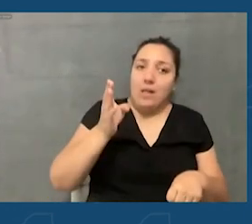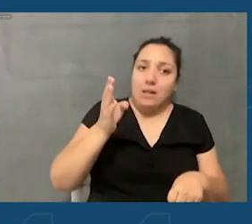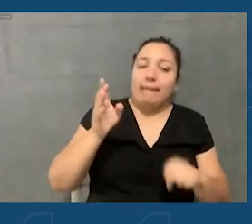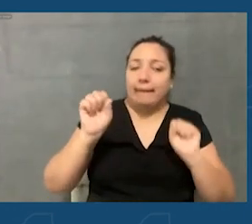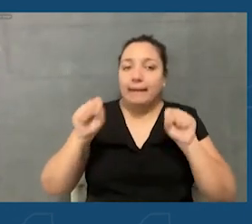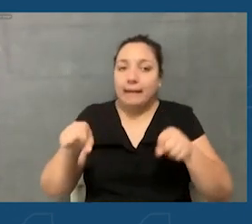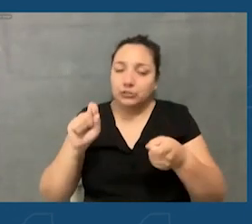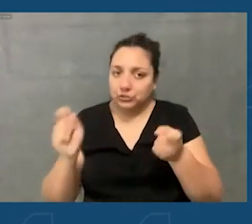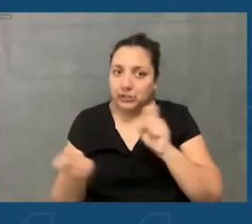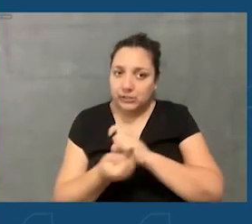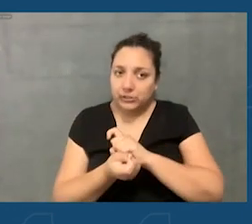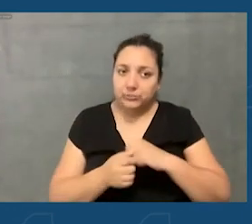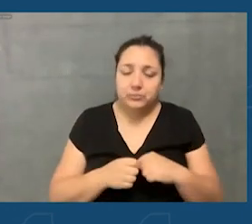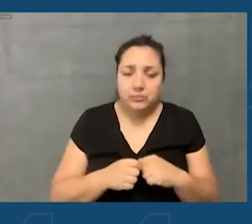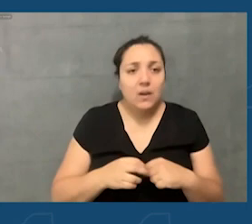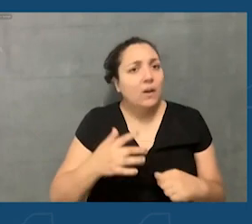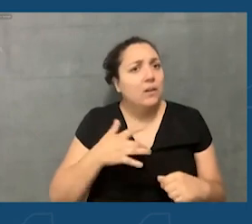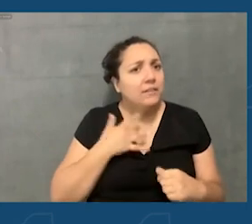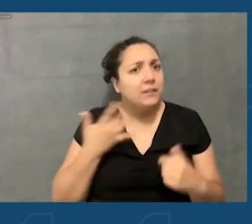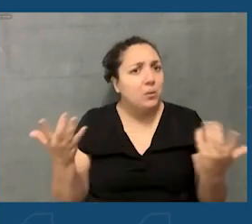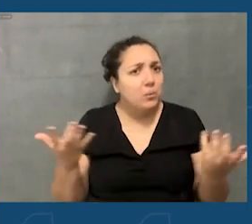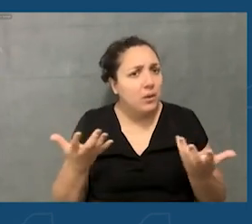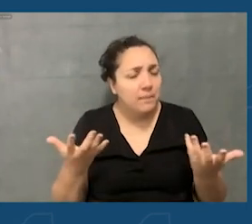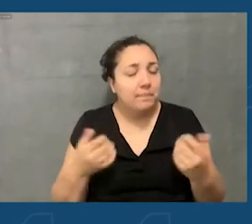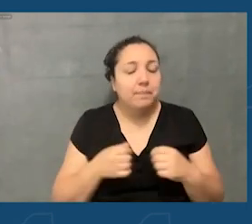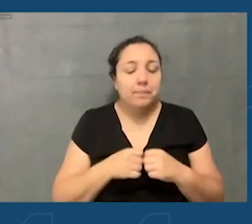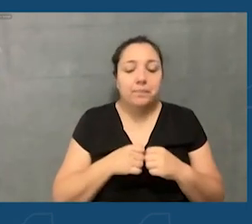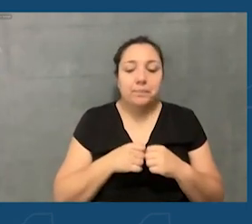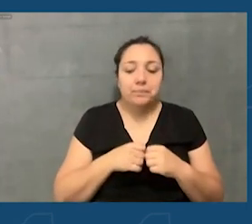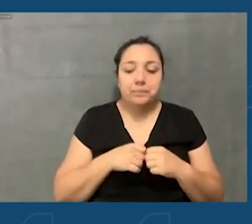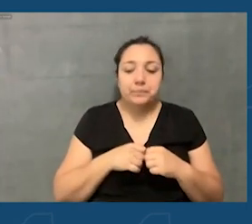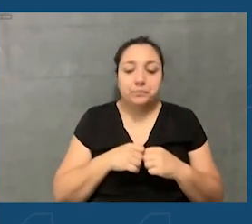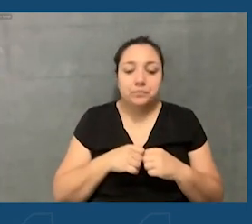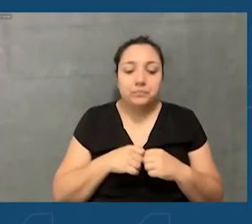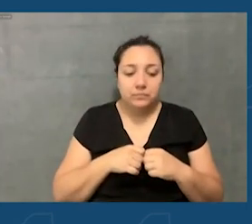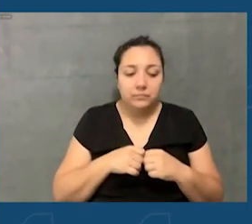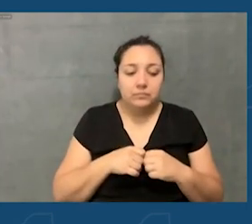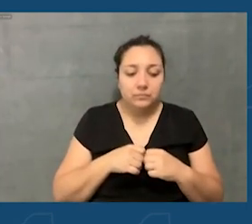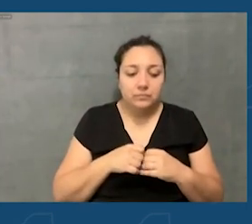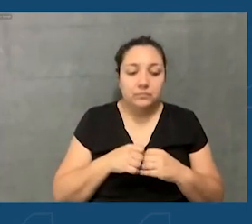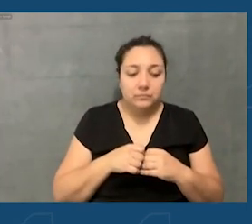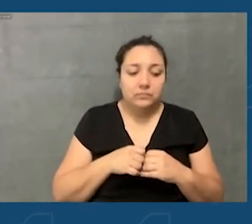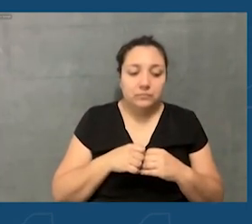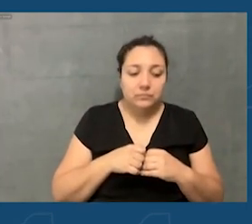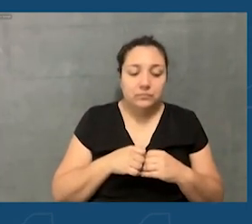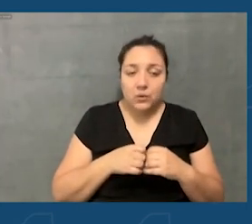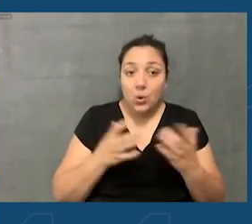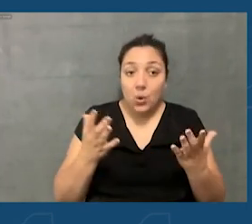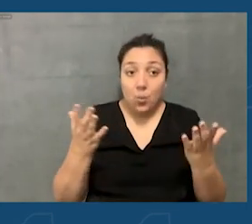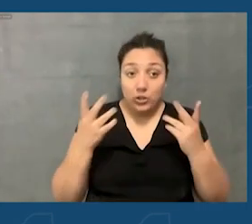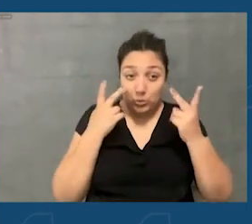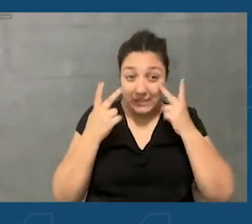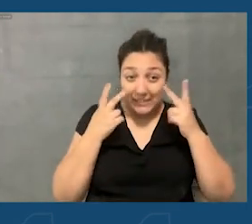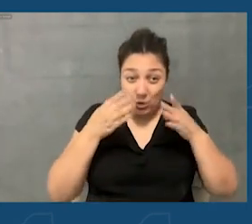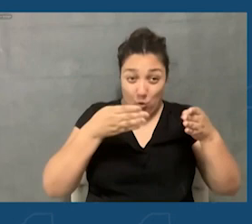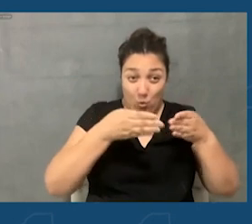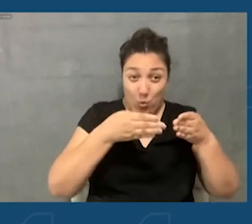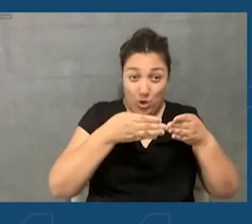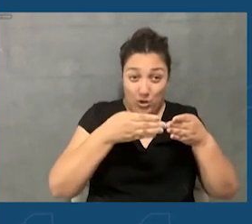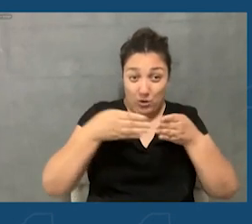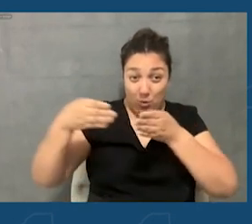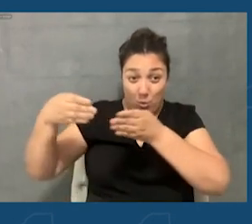We think there's opportunity to do that by expanding what's going on at the corners where people naturally enter